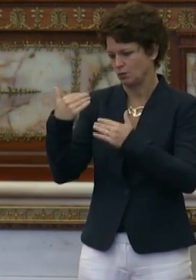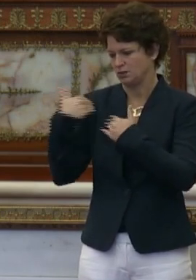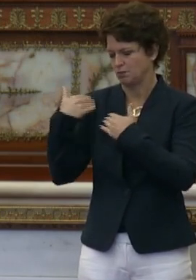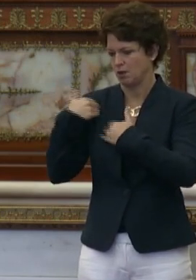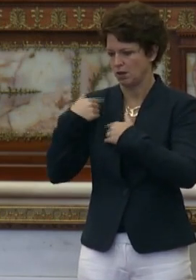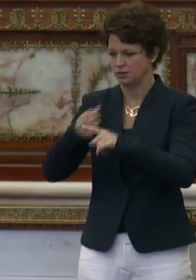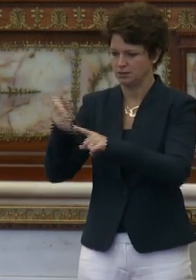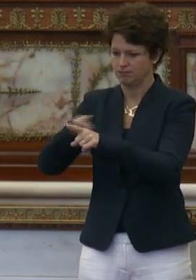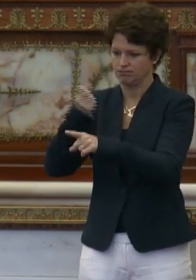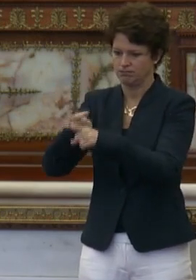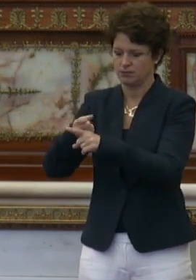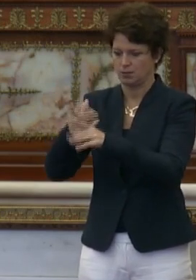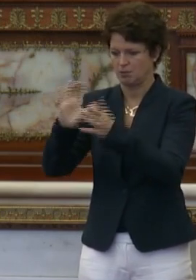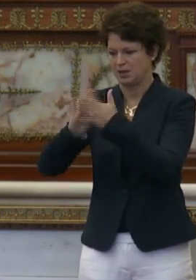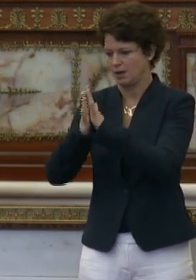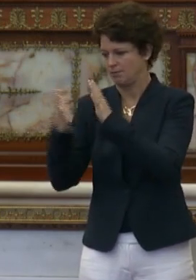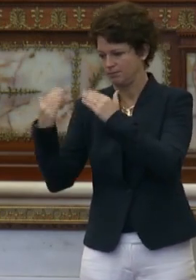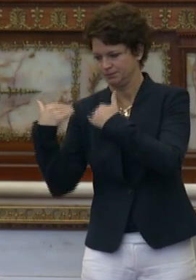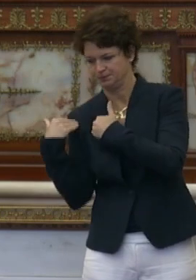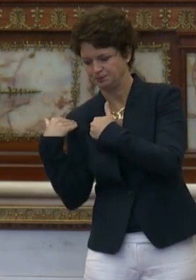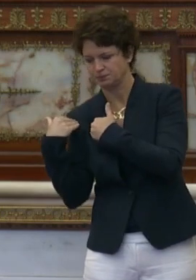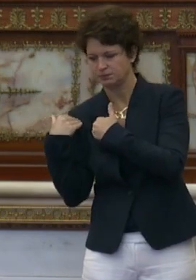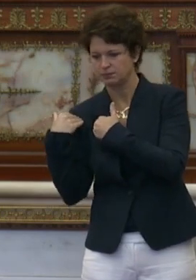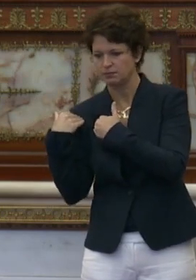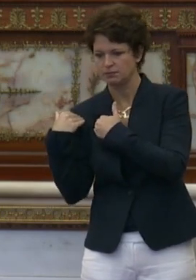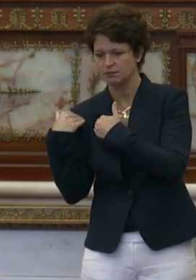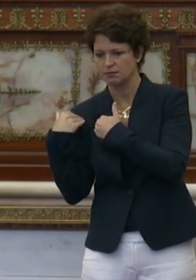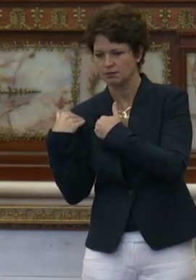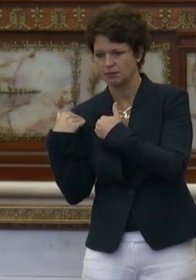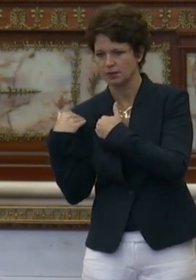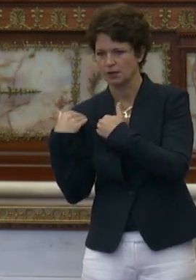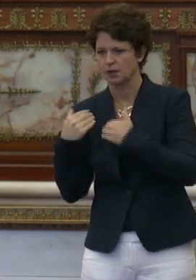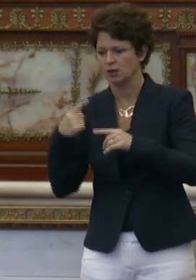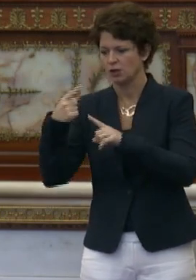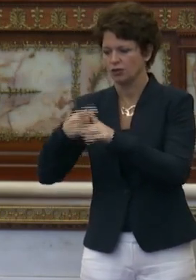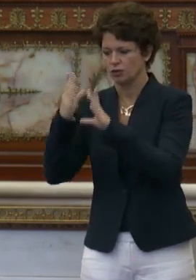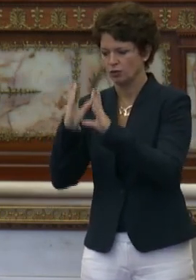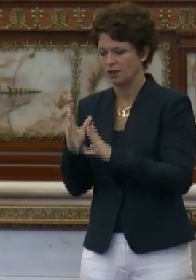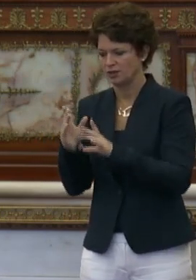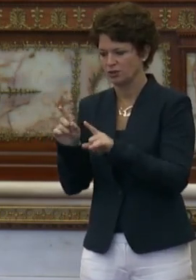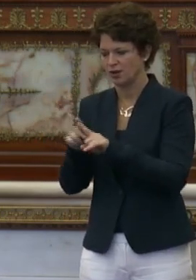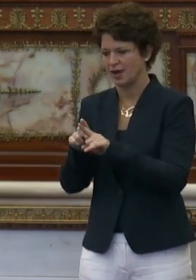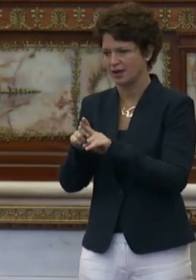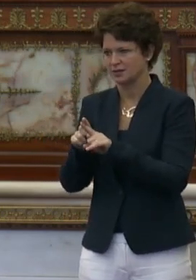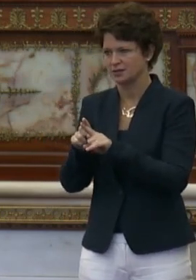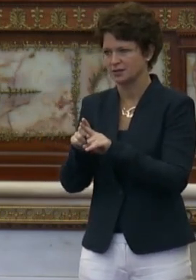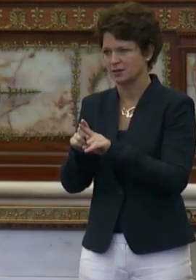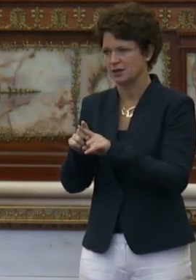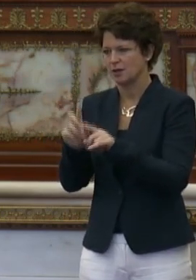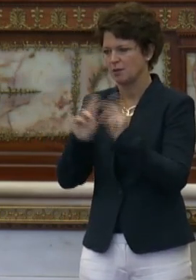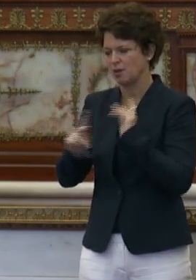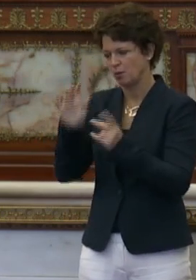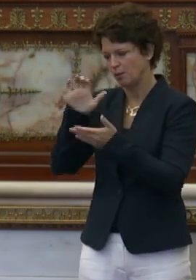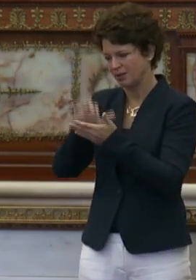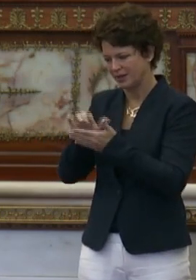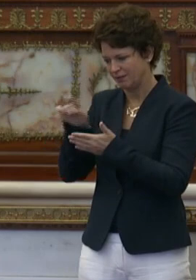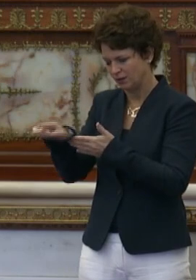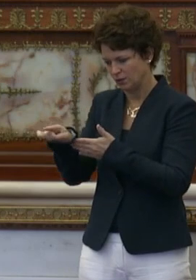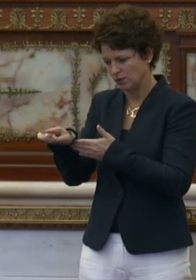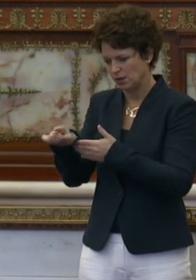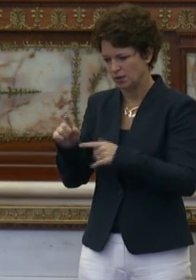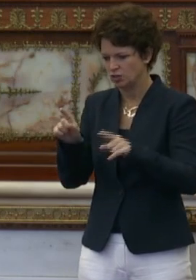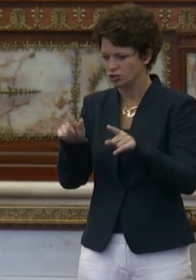onto? It should not fall onto renters, as these psychopaths would lead you to believe. It should not